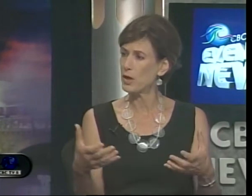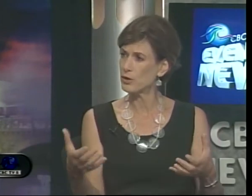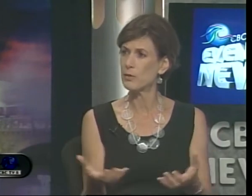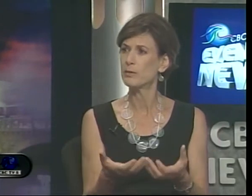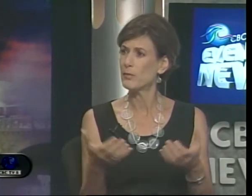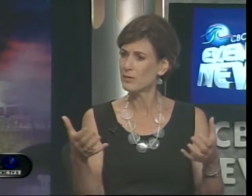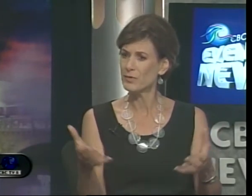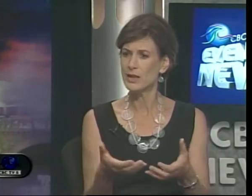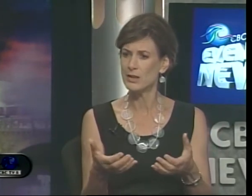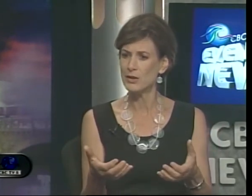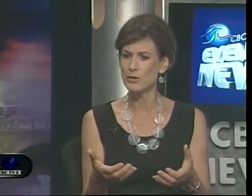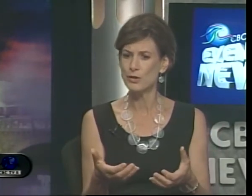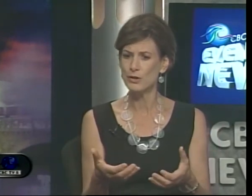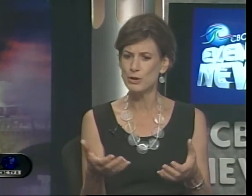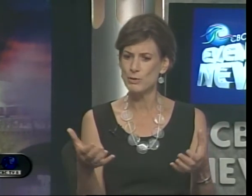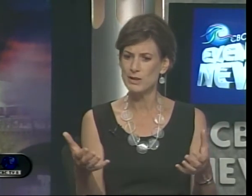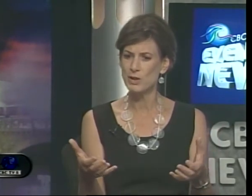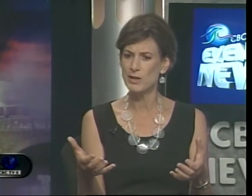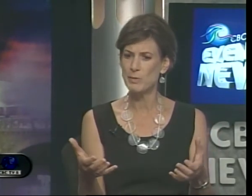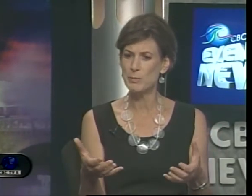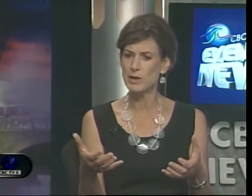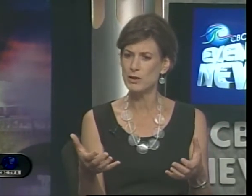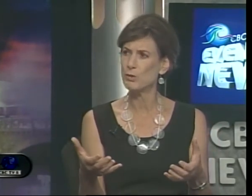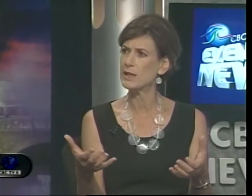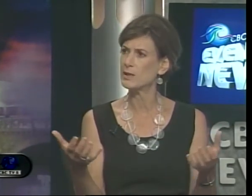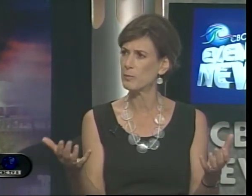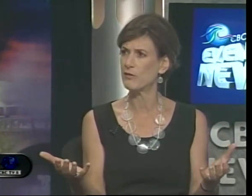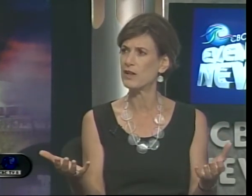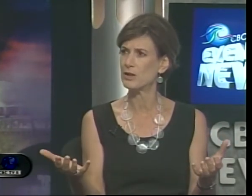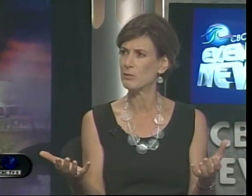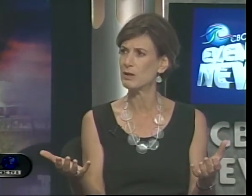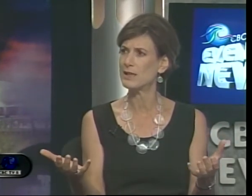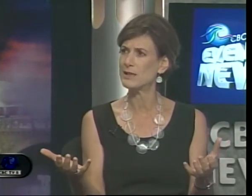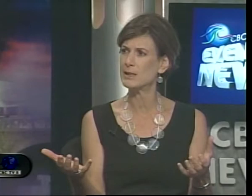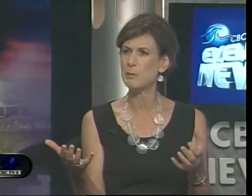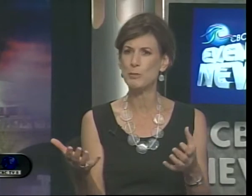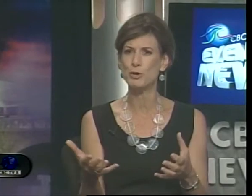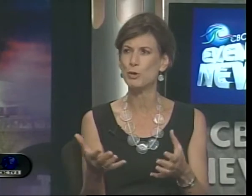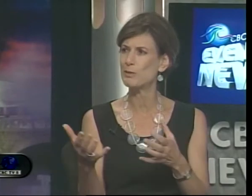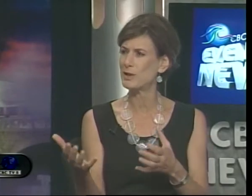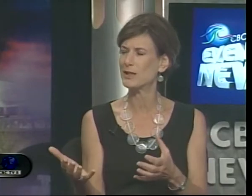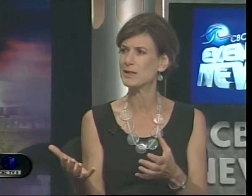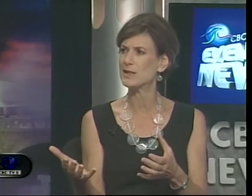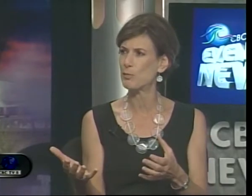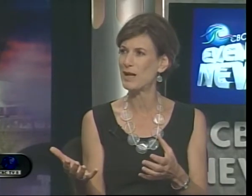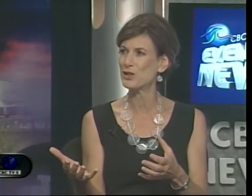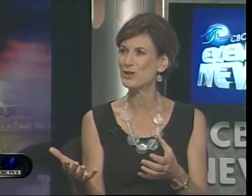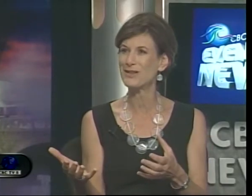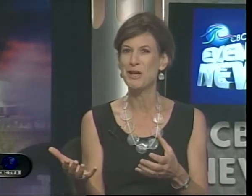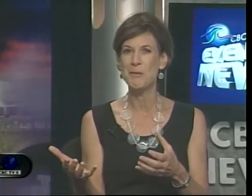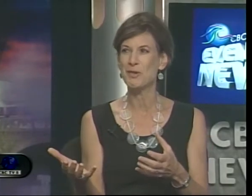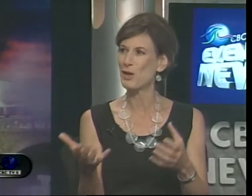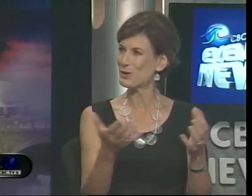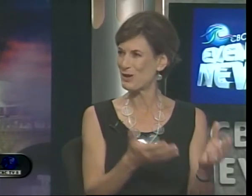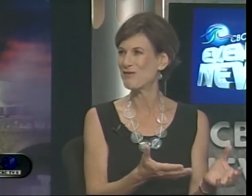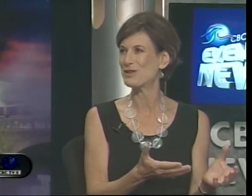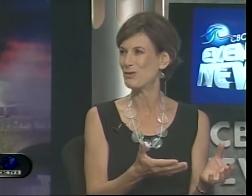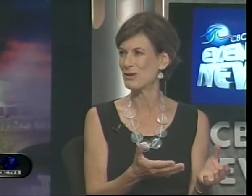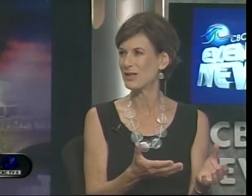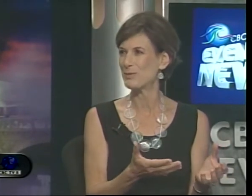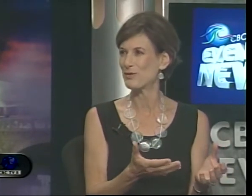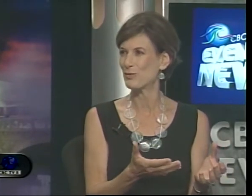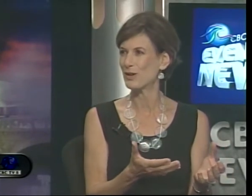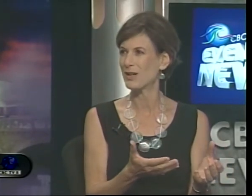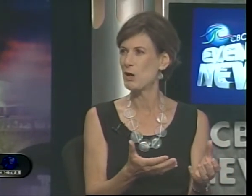and an undergirth to it, so that people can do it as a profession. What I see is people do it because it's their passion, but they also have to